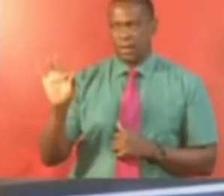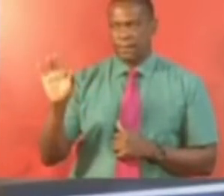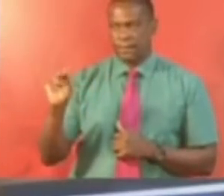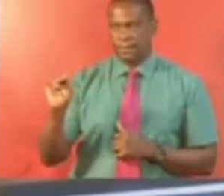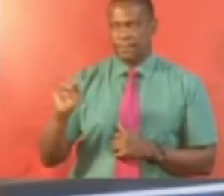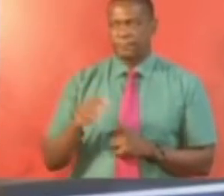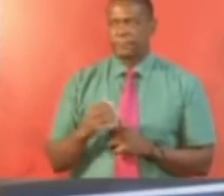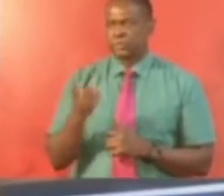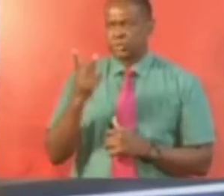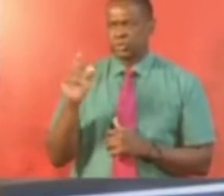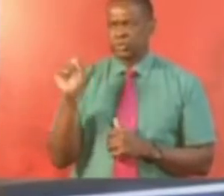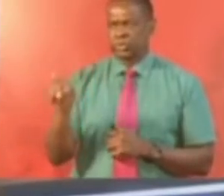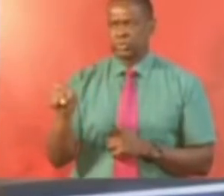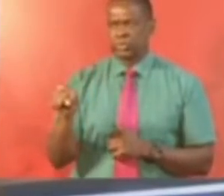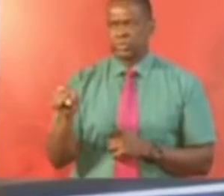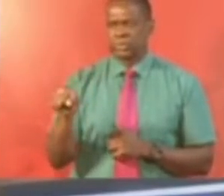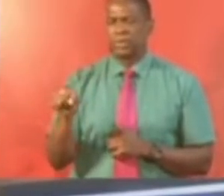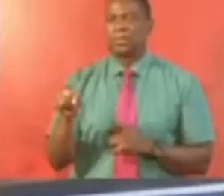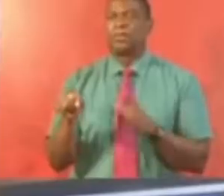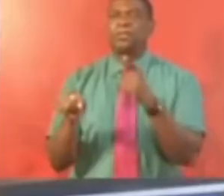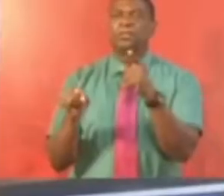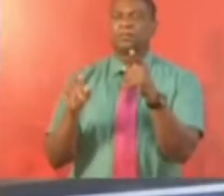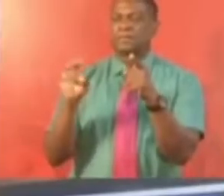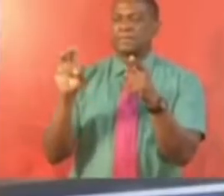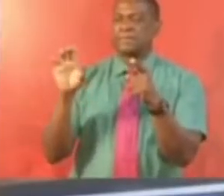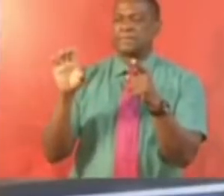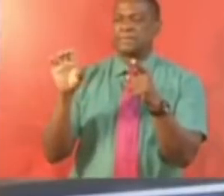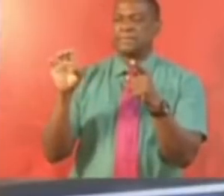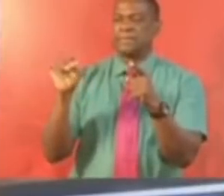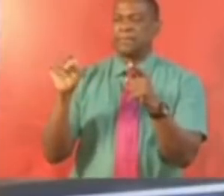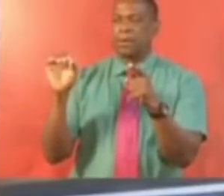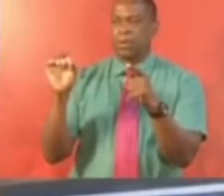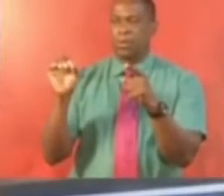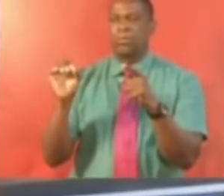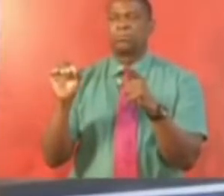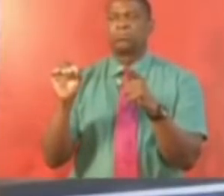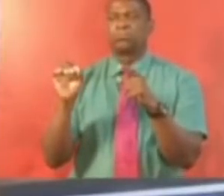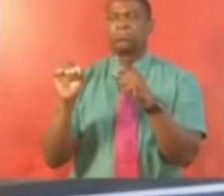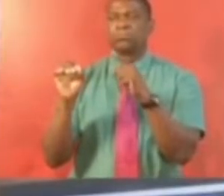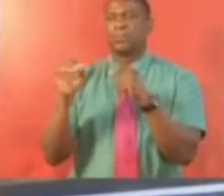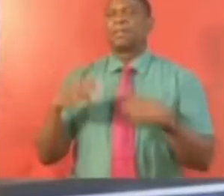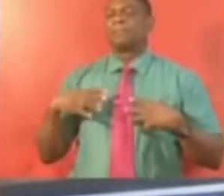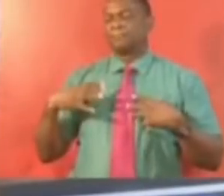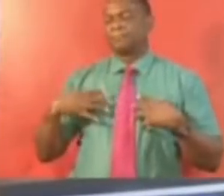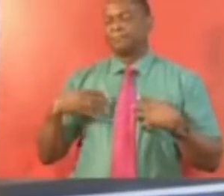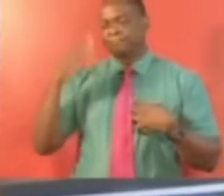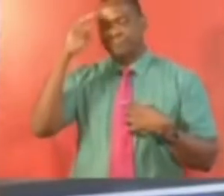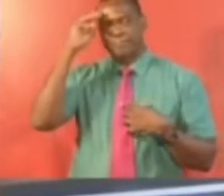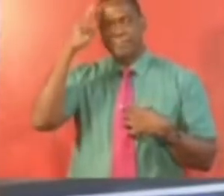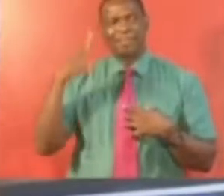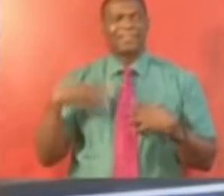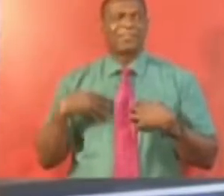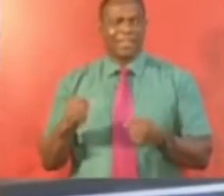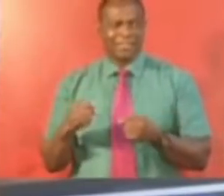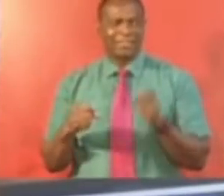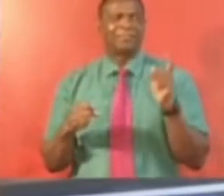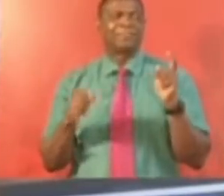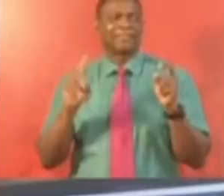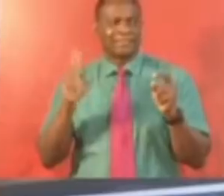questions, one for Minister Dayal Singh and the other for Dr. Parasaram. And I begin with Minister Dayal